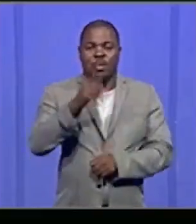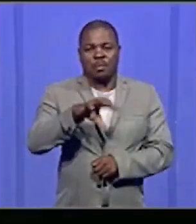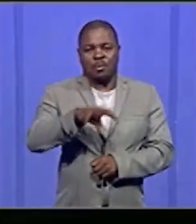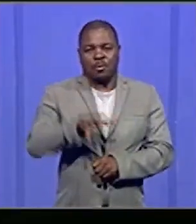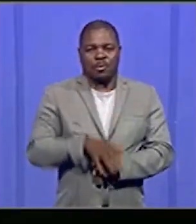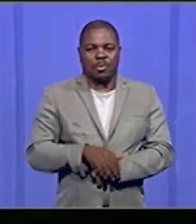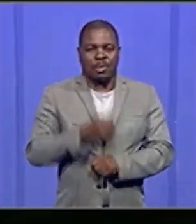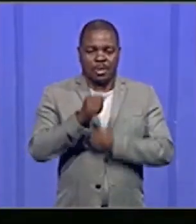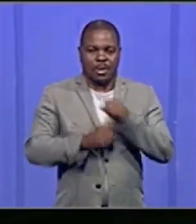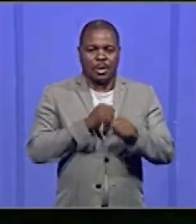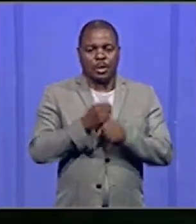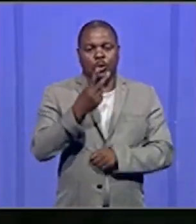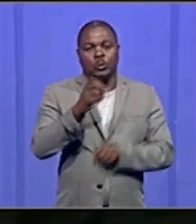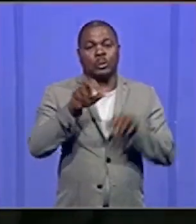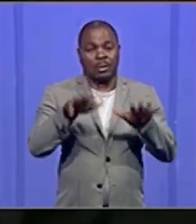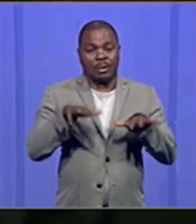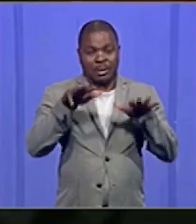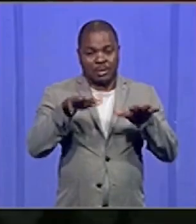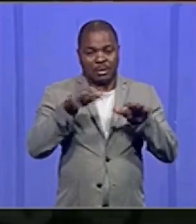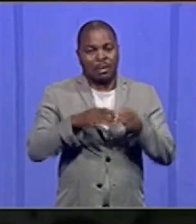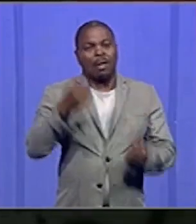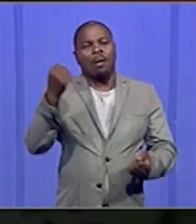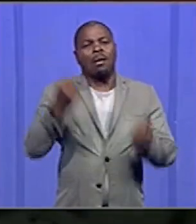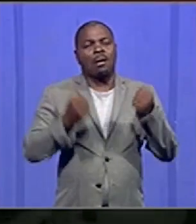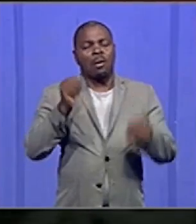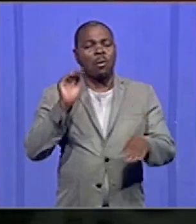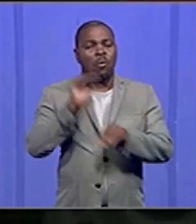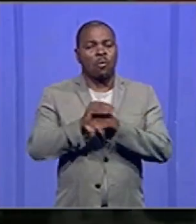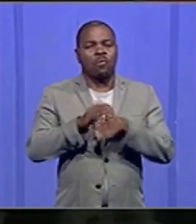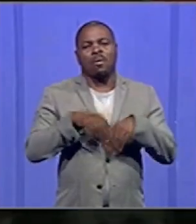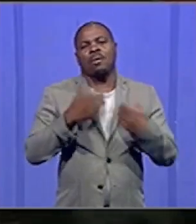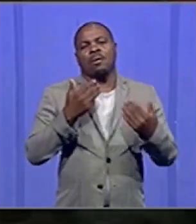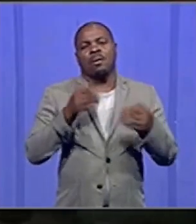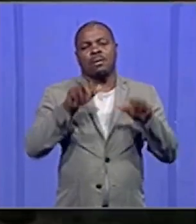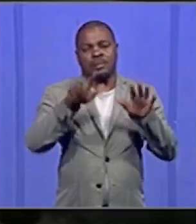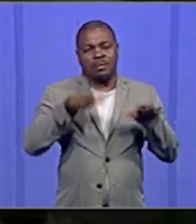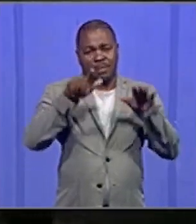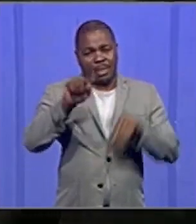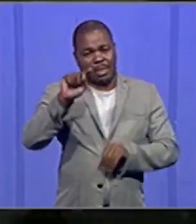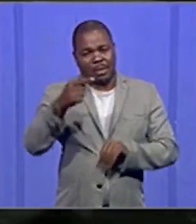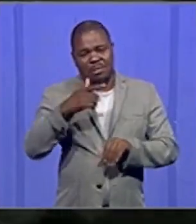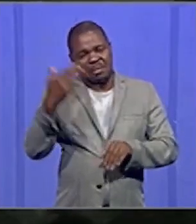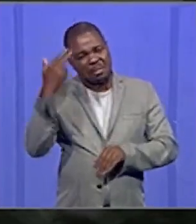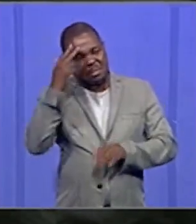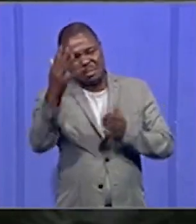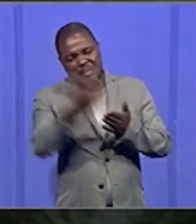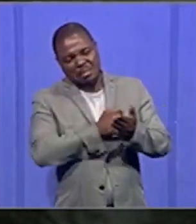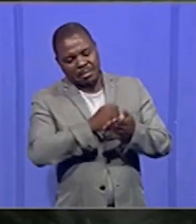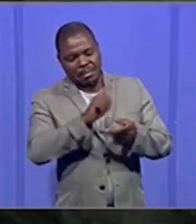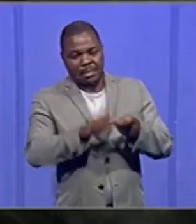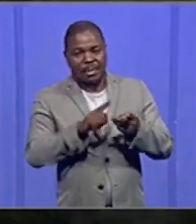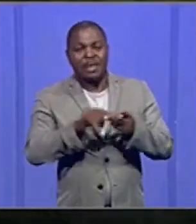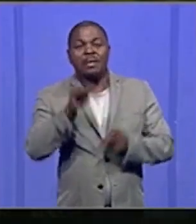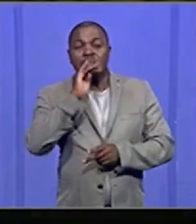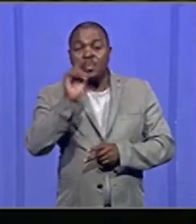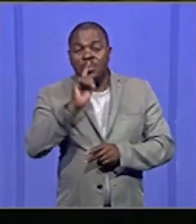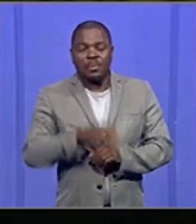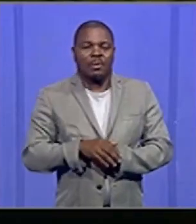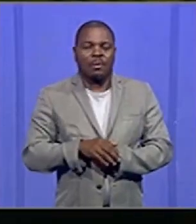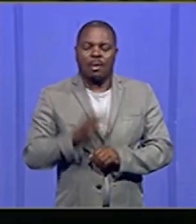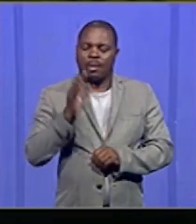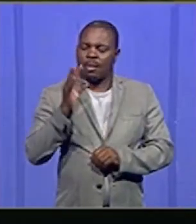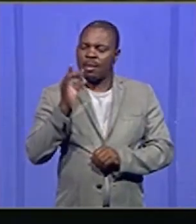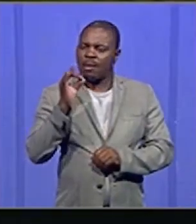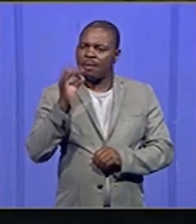Mo ngwageng wa 2019 go tserwe dikoloi di feta 17,000 seo se kayang fa go utswiwa dikoloi di